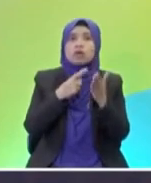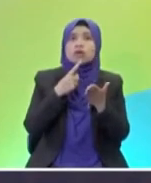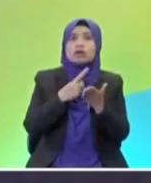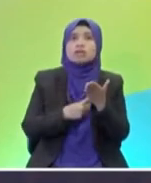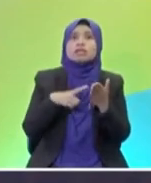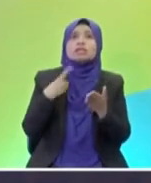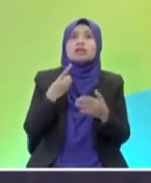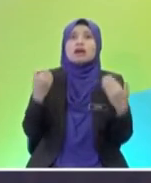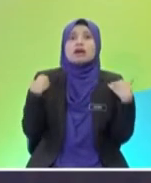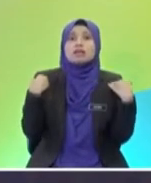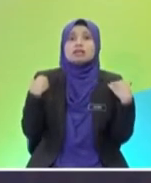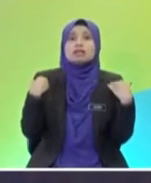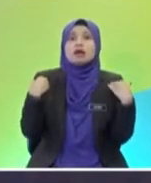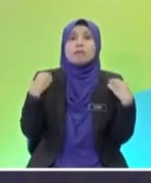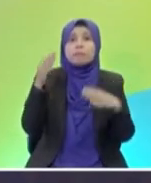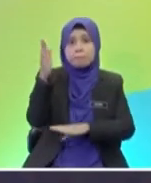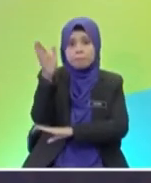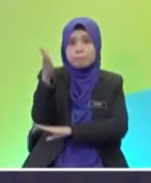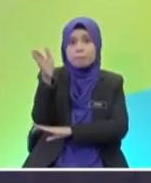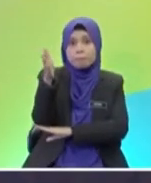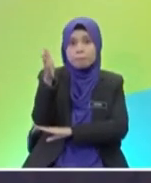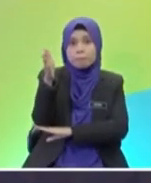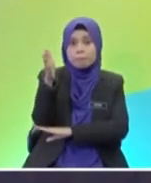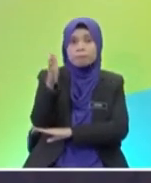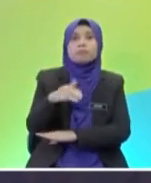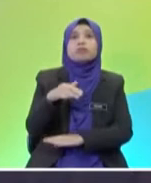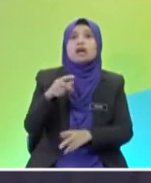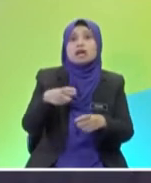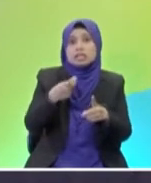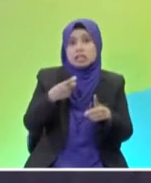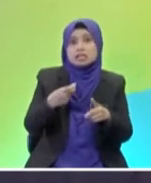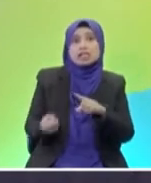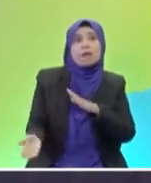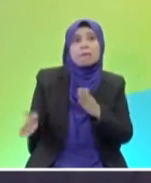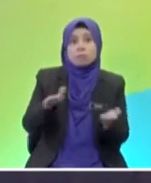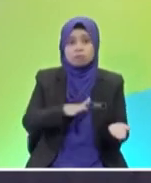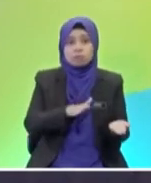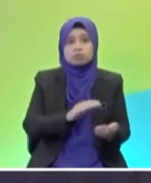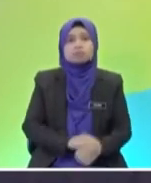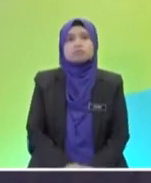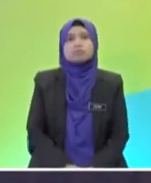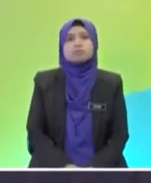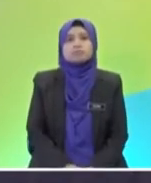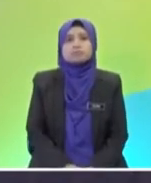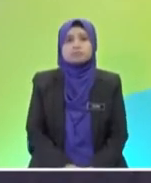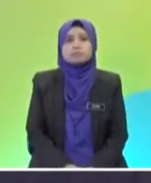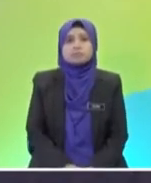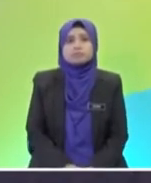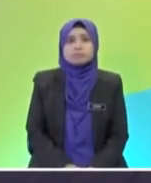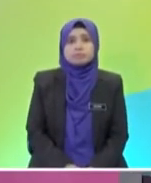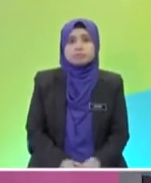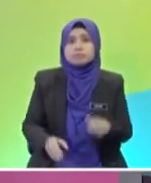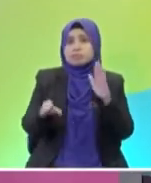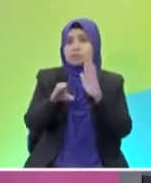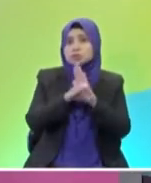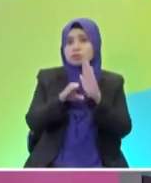have pitcher plant that facing the threat of extinction. Oh, this one, teacher? Yes. Wow. Okay. Yeah. This is the